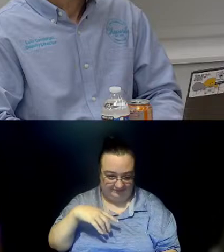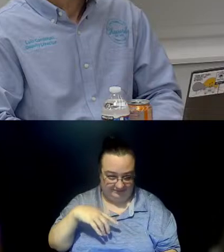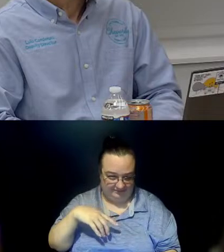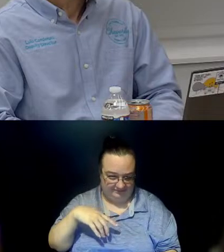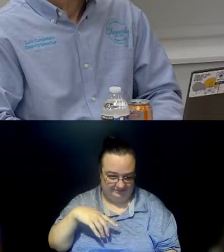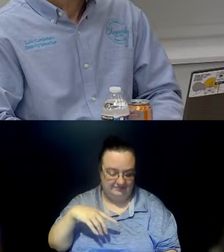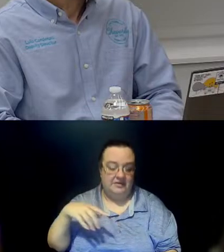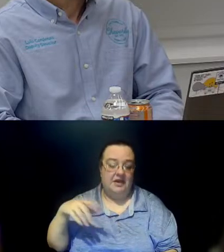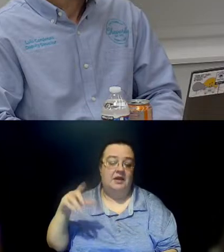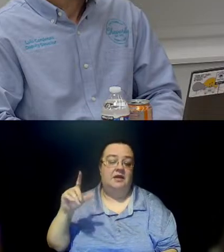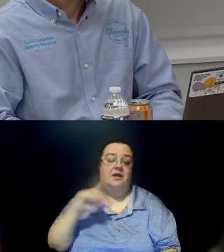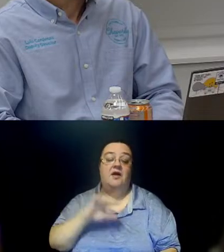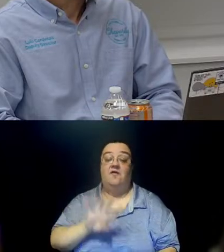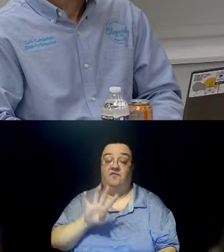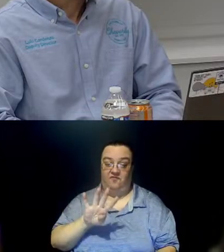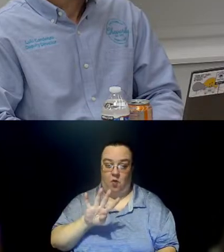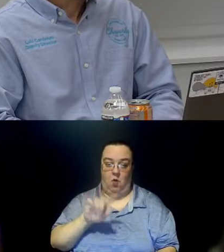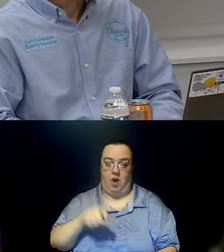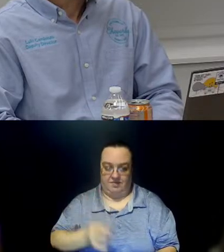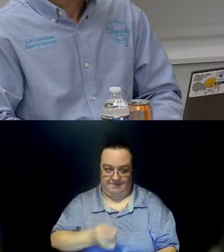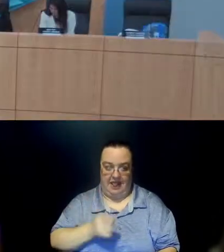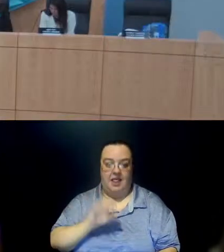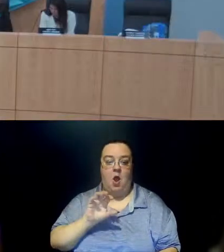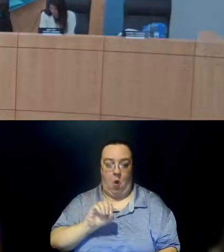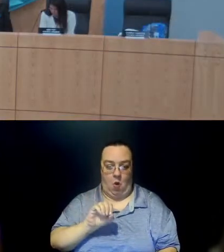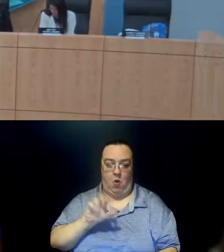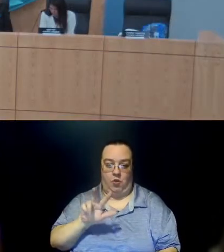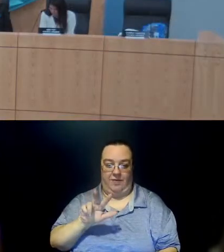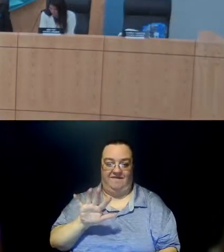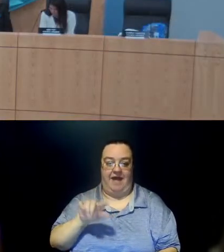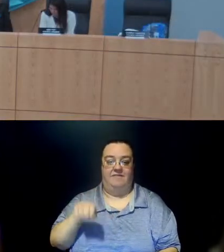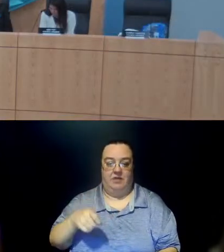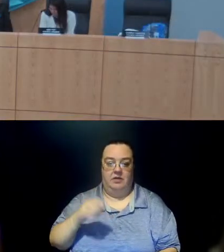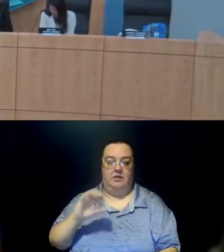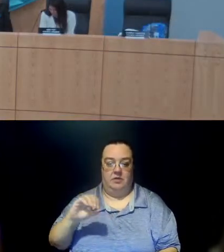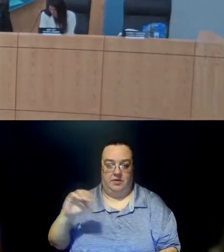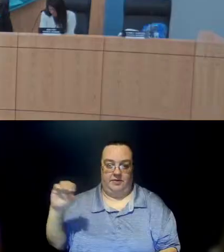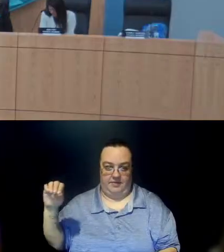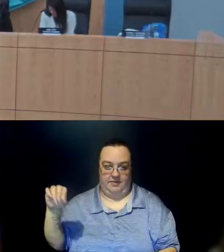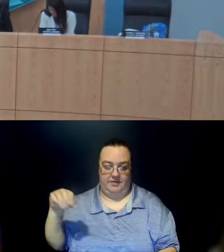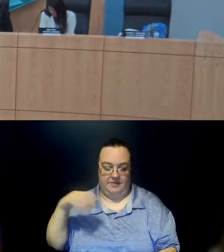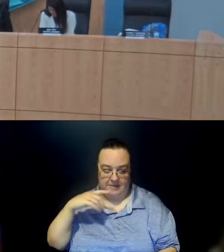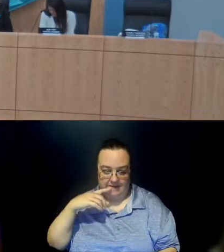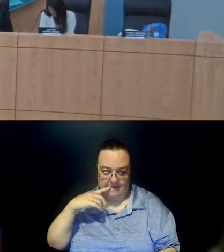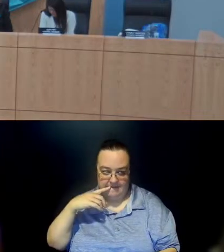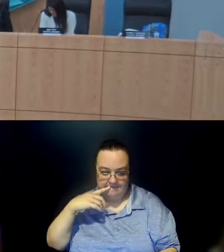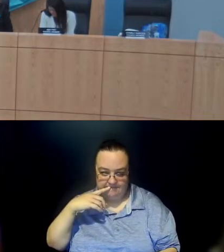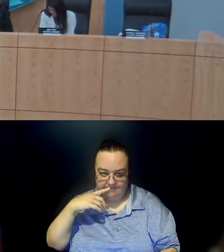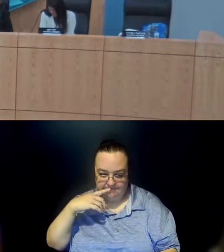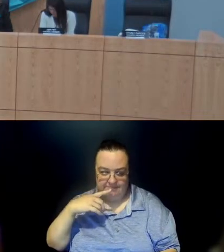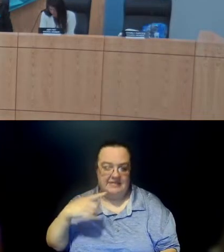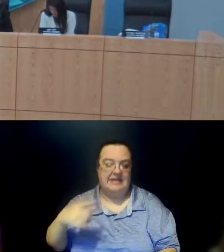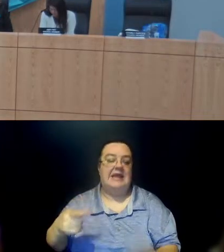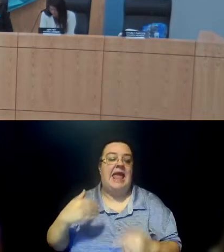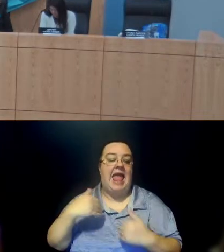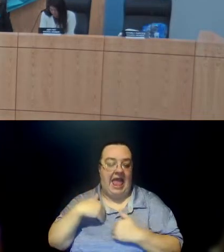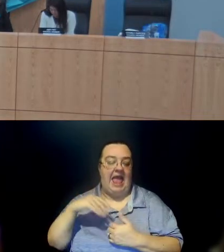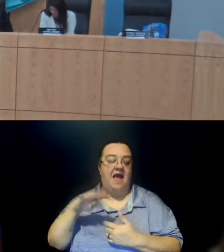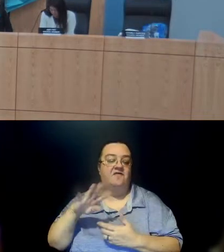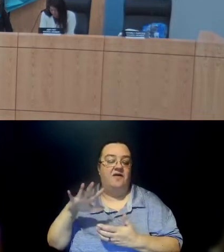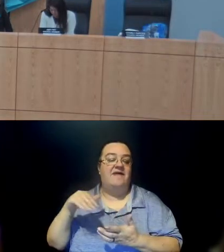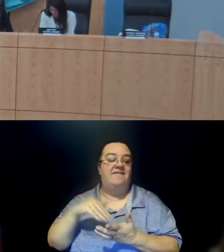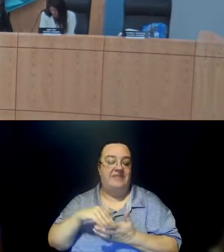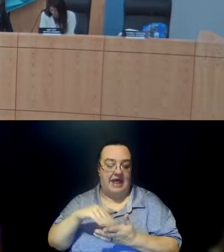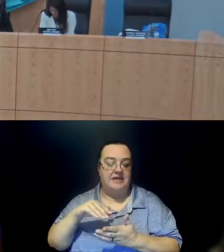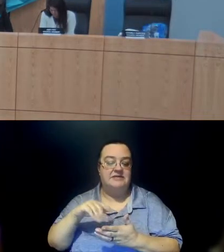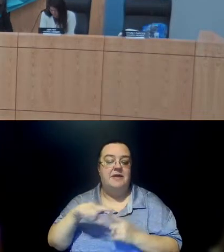4,005,000. 4,035. Yeah, because if you take 45,000 down, it's 4,000. But he's keeping 30 of that. He's keeping 30 of it,